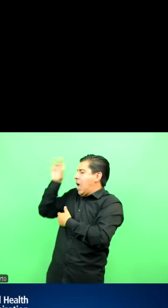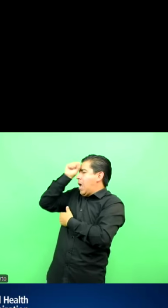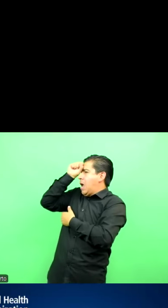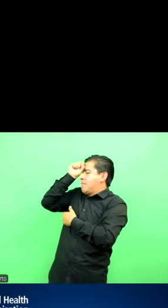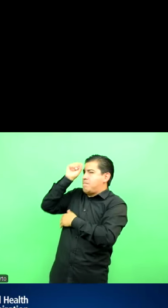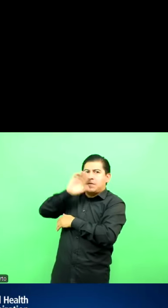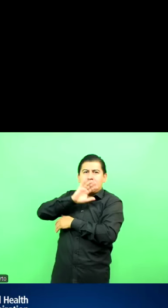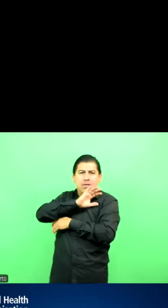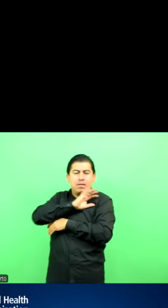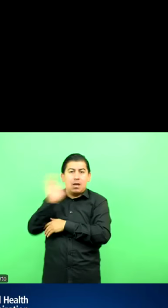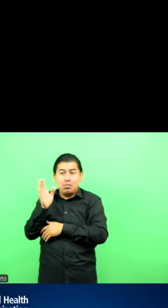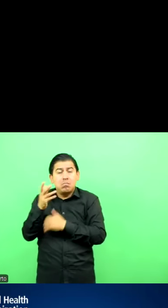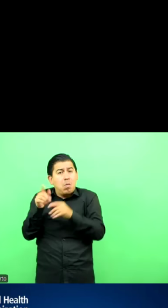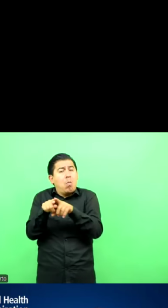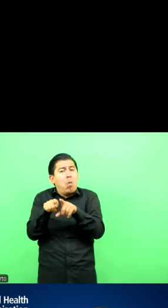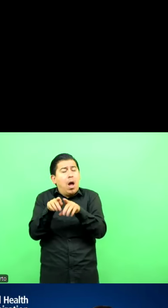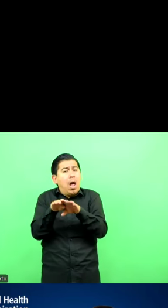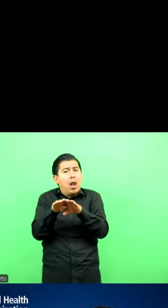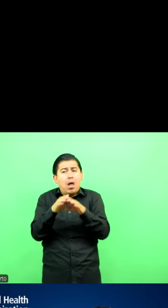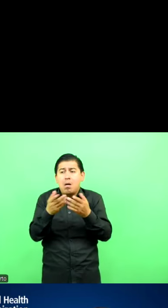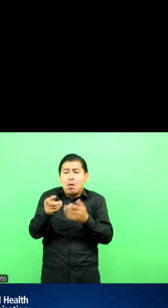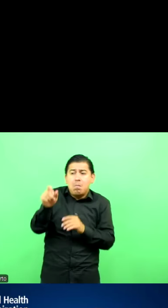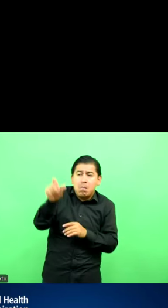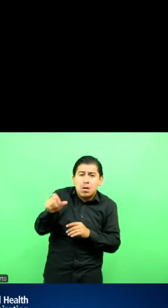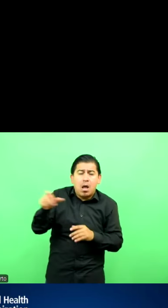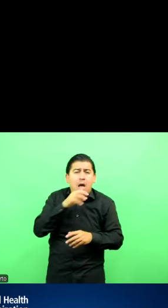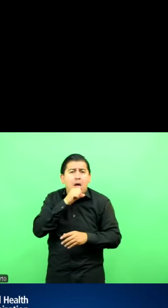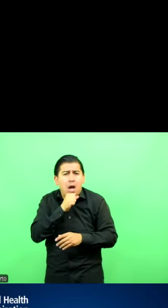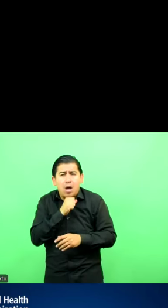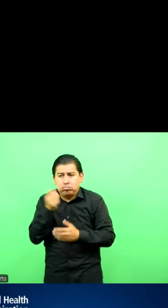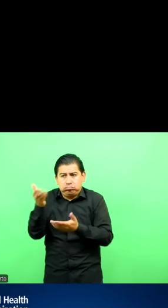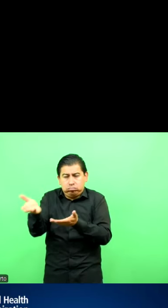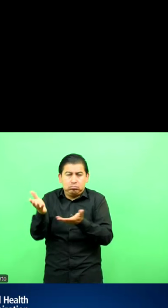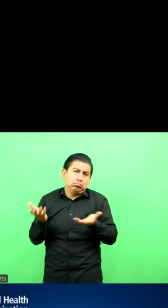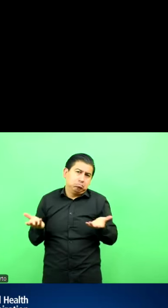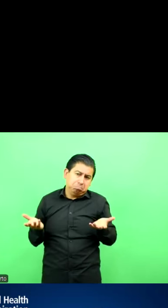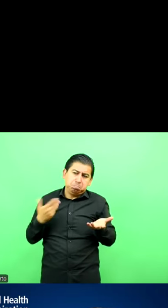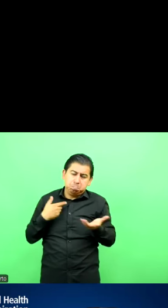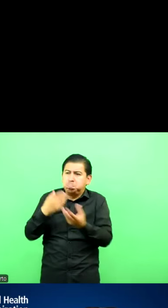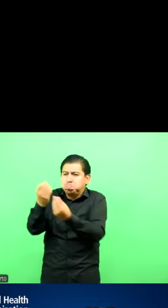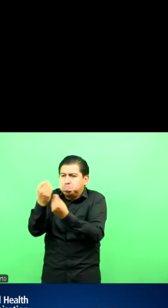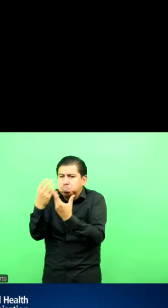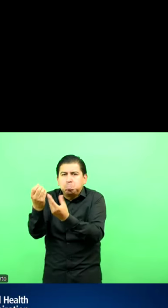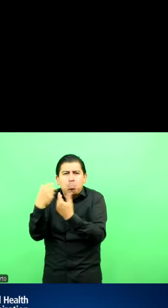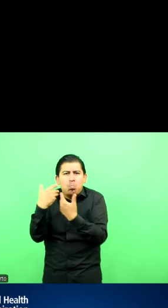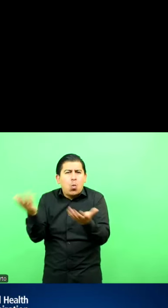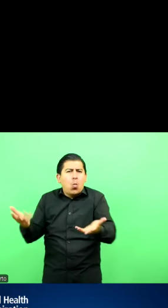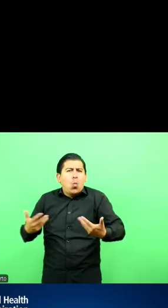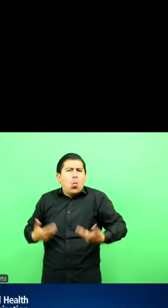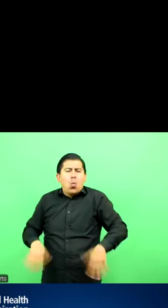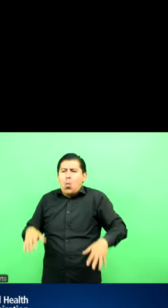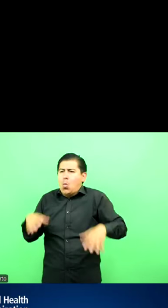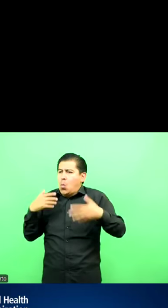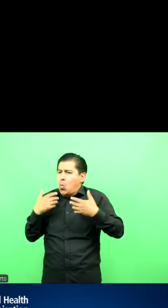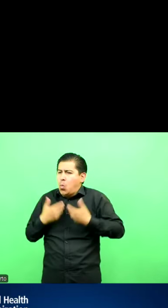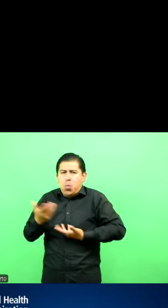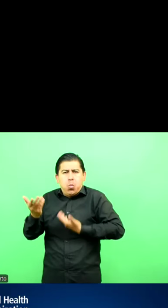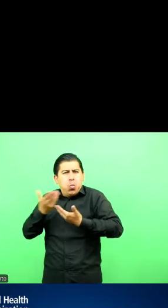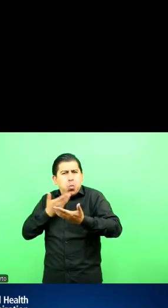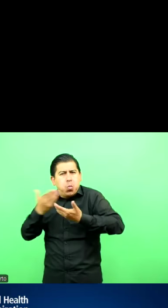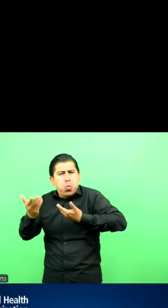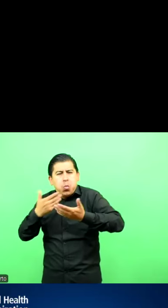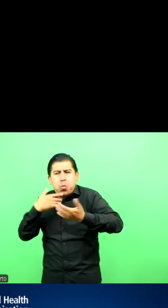and future to build a very sustainable and a stronger generation ahead, and